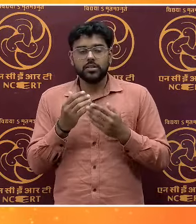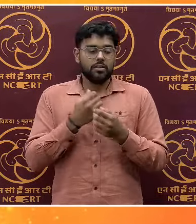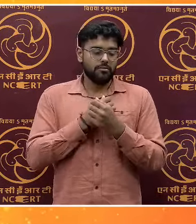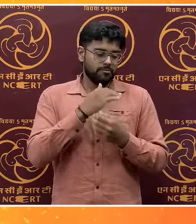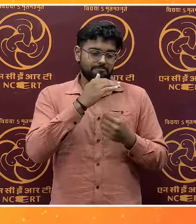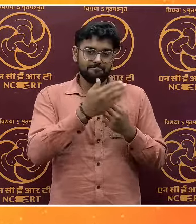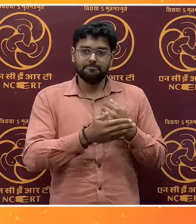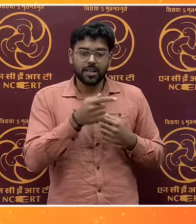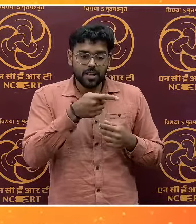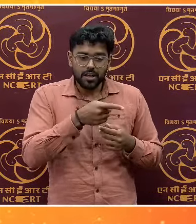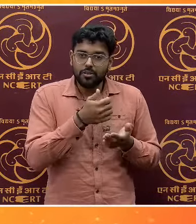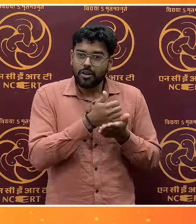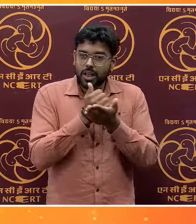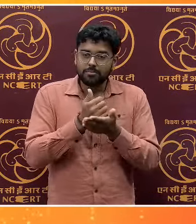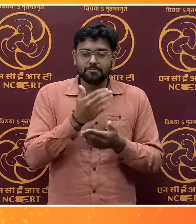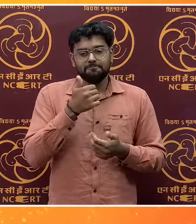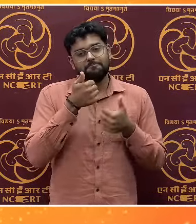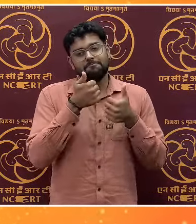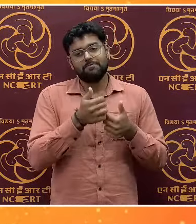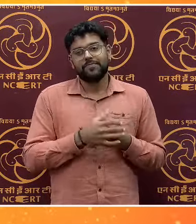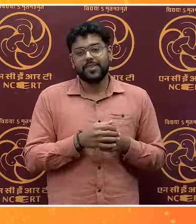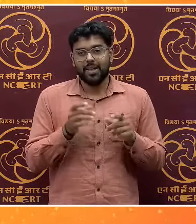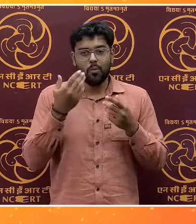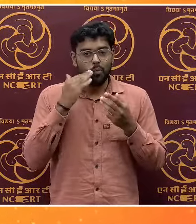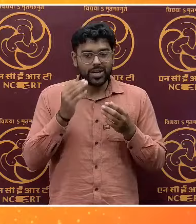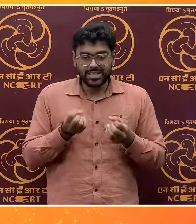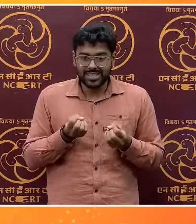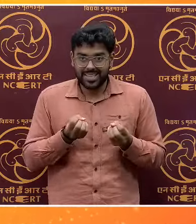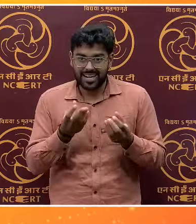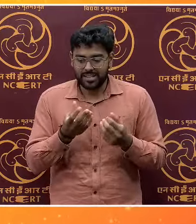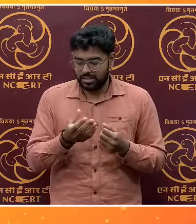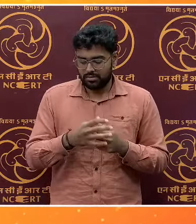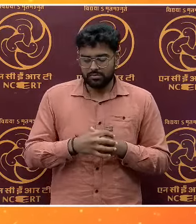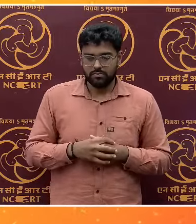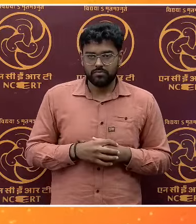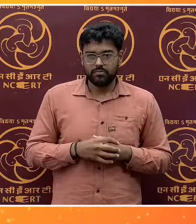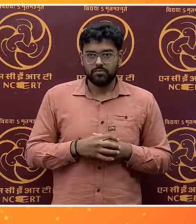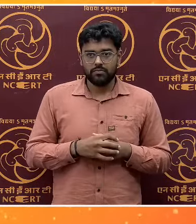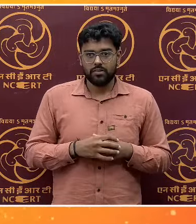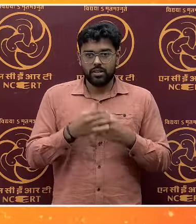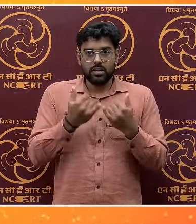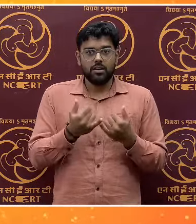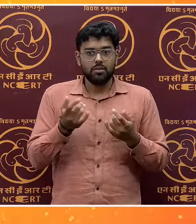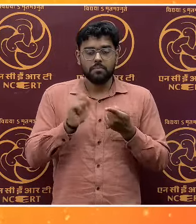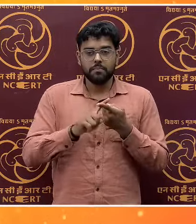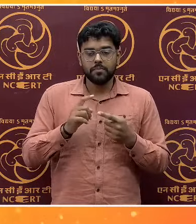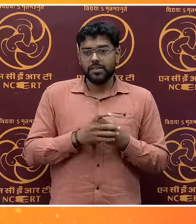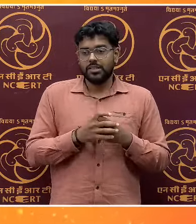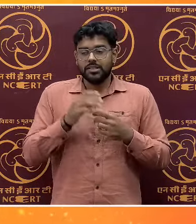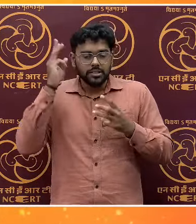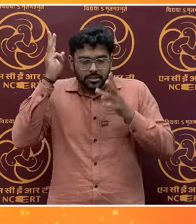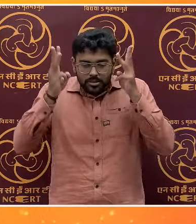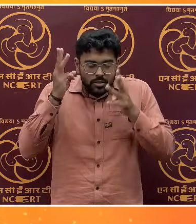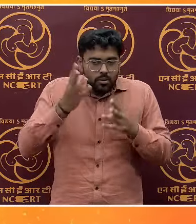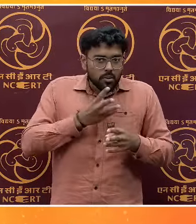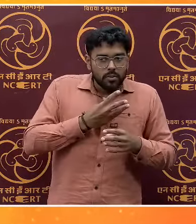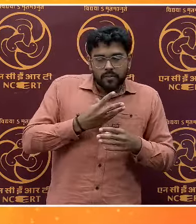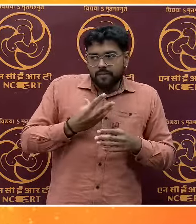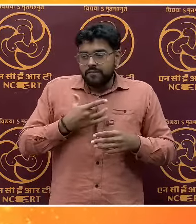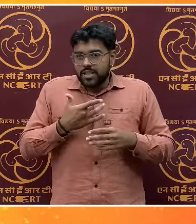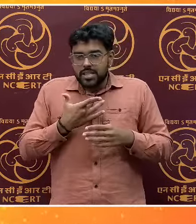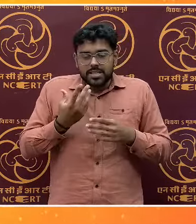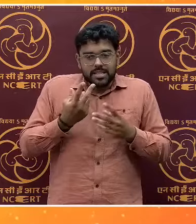boy who Yes. helped her. So, in beginning, when she was, nervous and anxious for the help, Hmm.